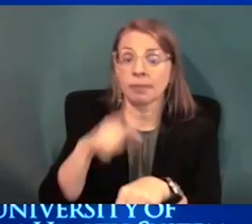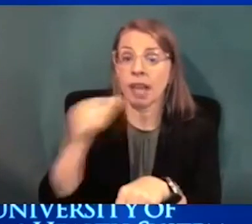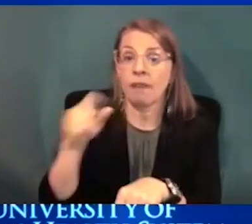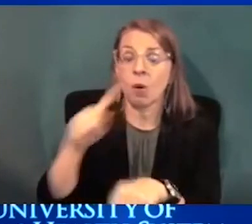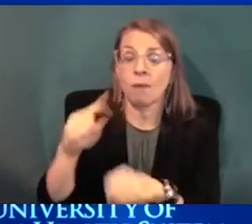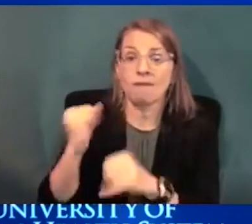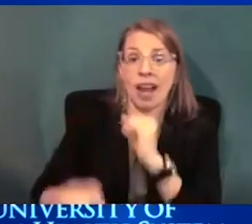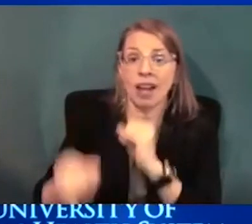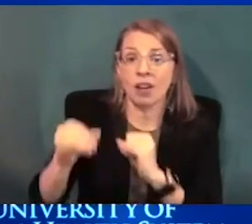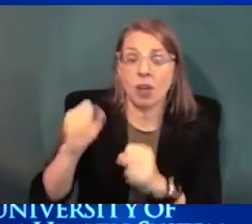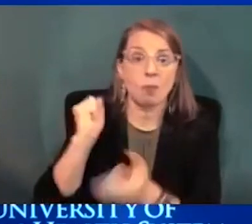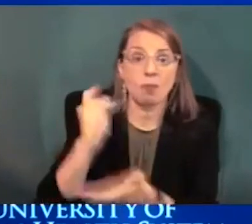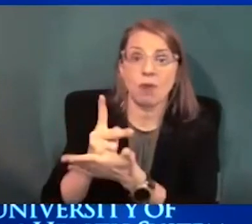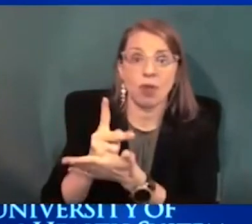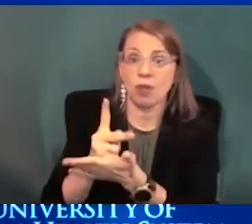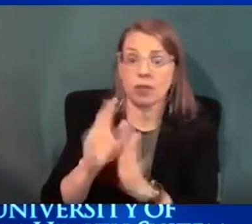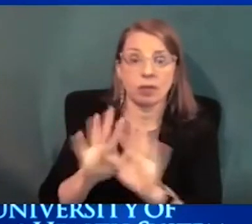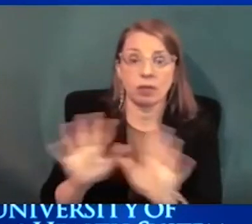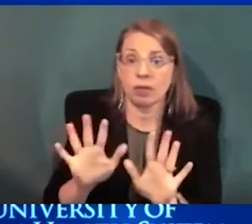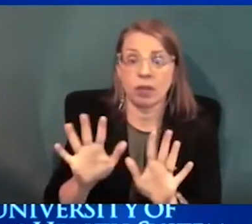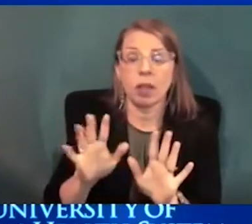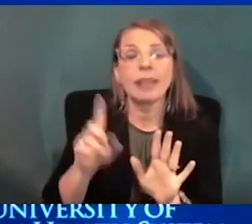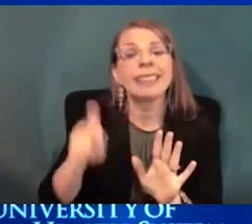like that. Here's what you need to know.